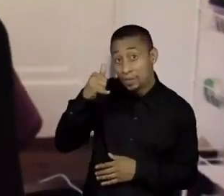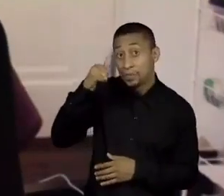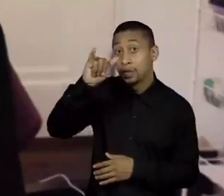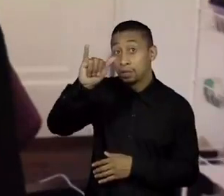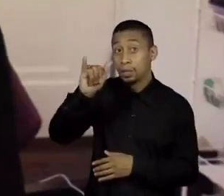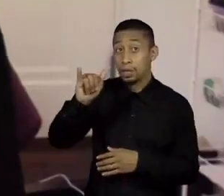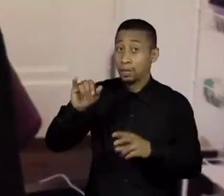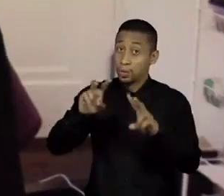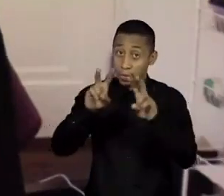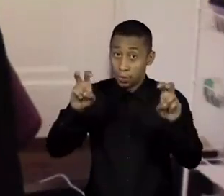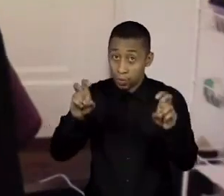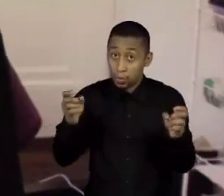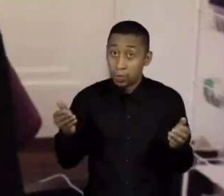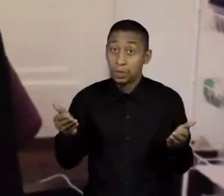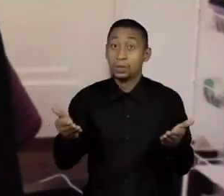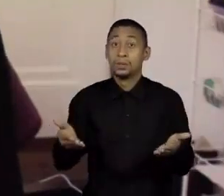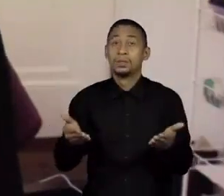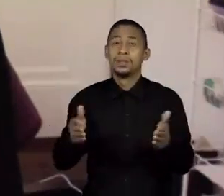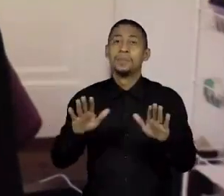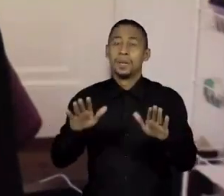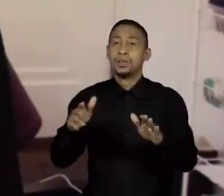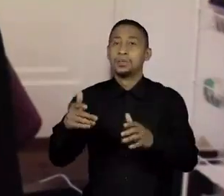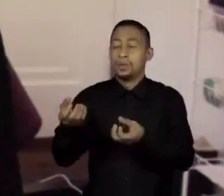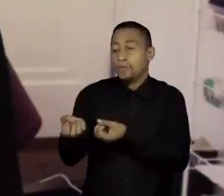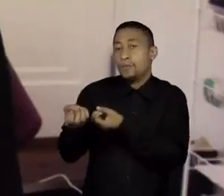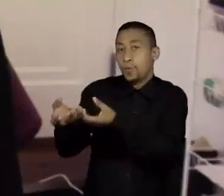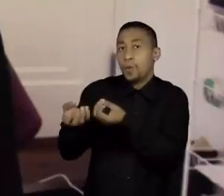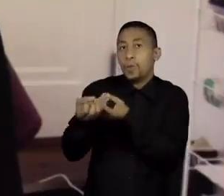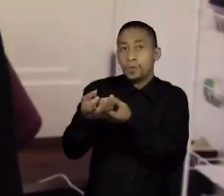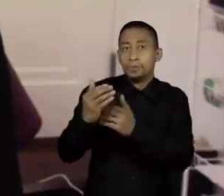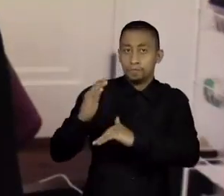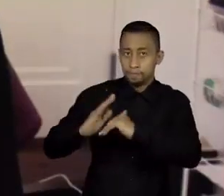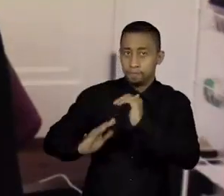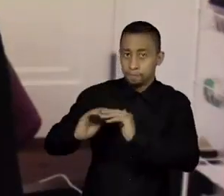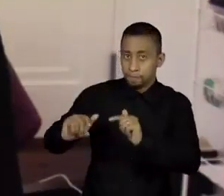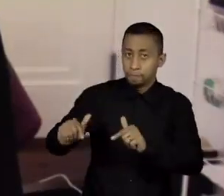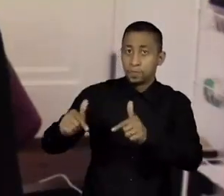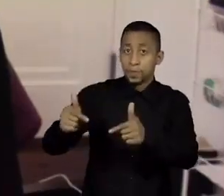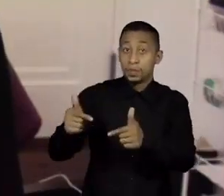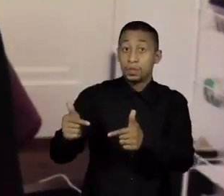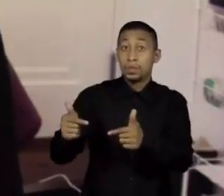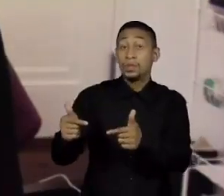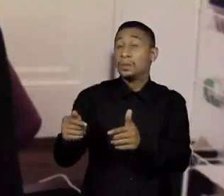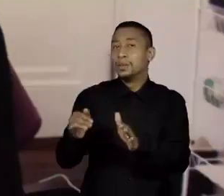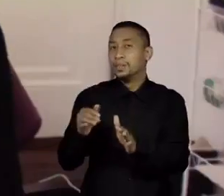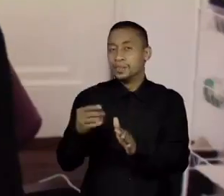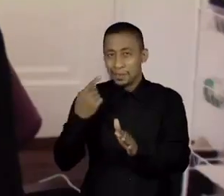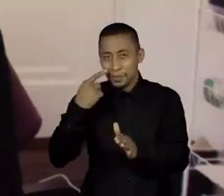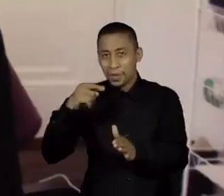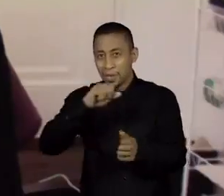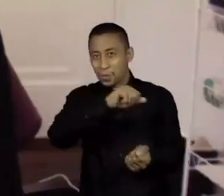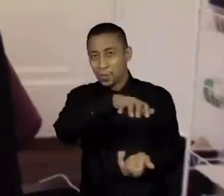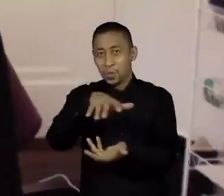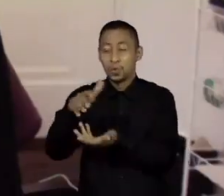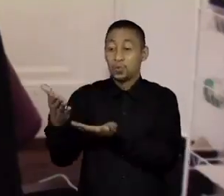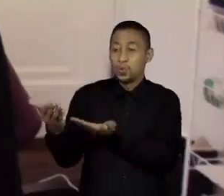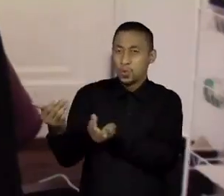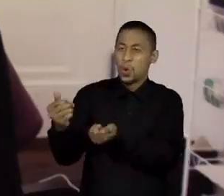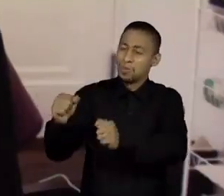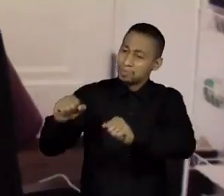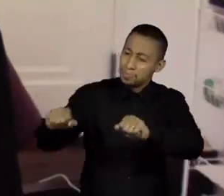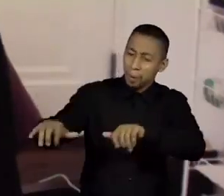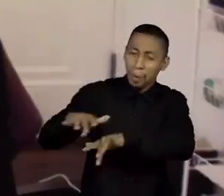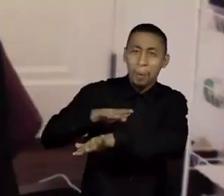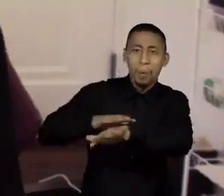But the other more practical and tangible source of optimism does come from what we see all around the world, which is young people